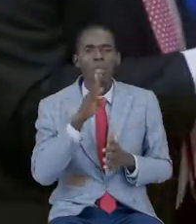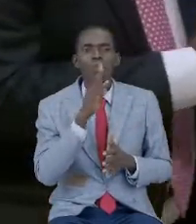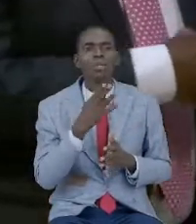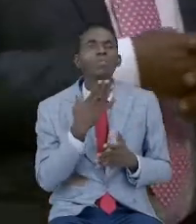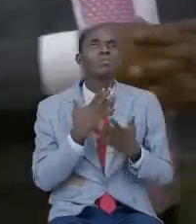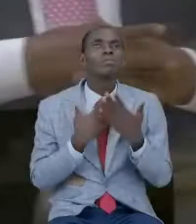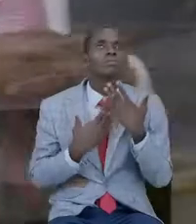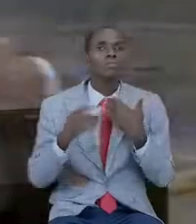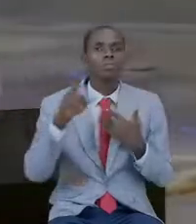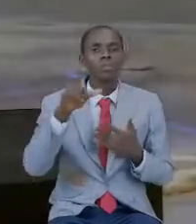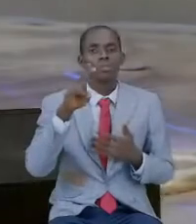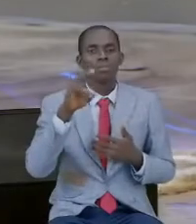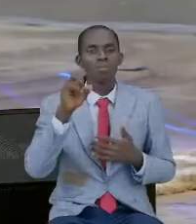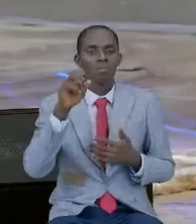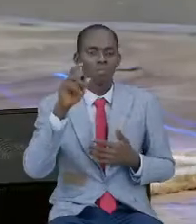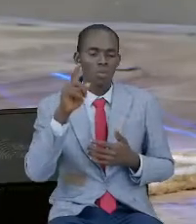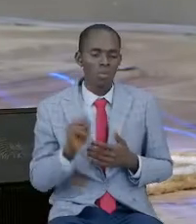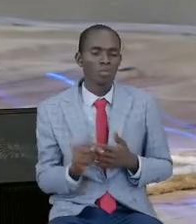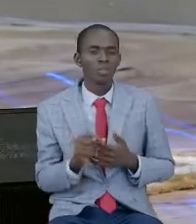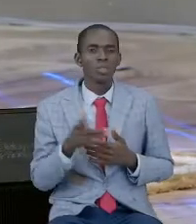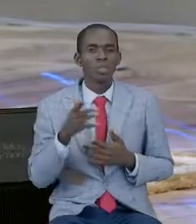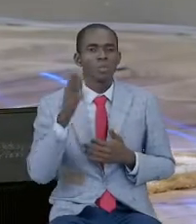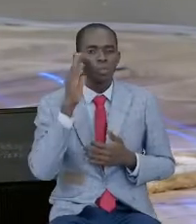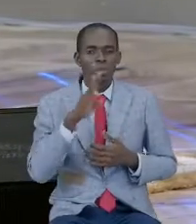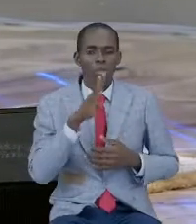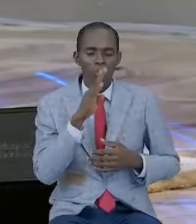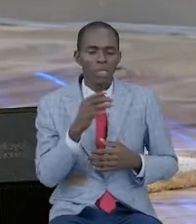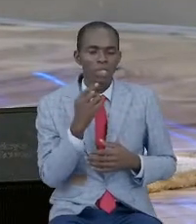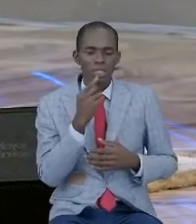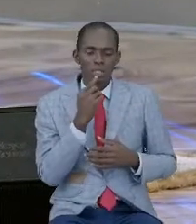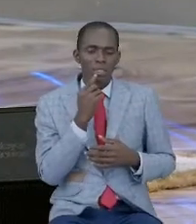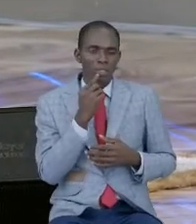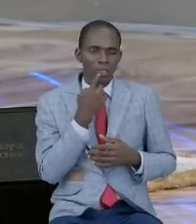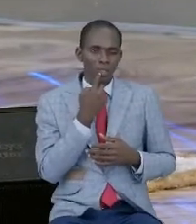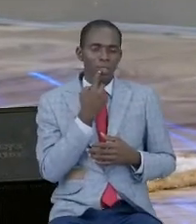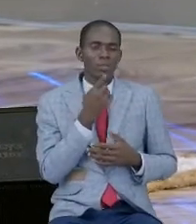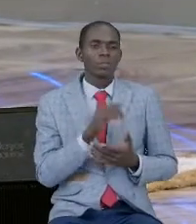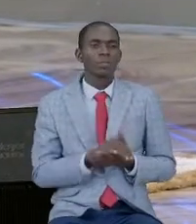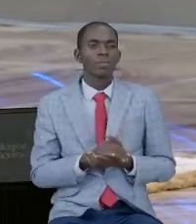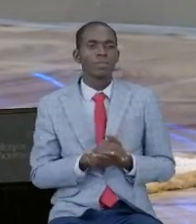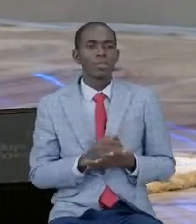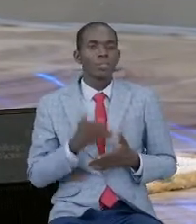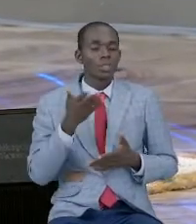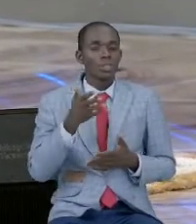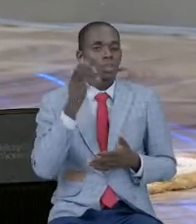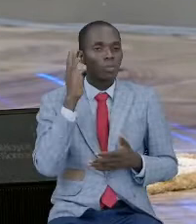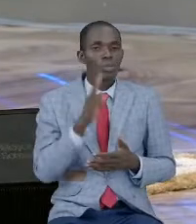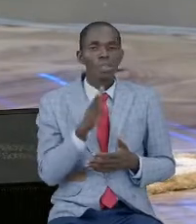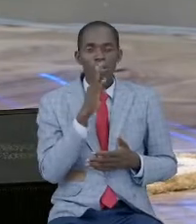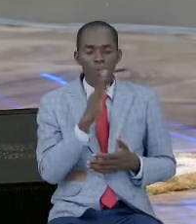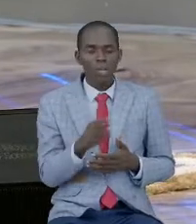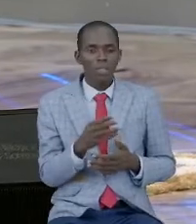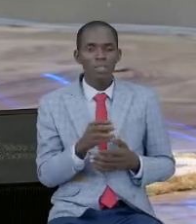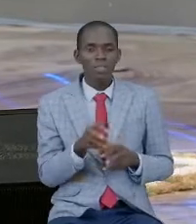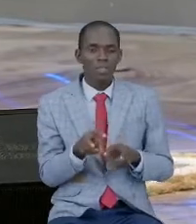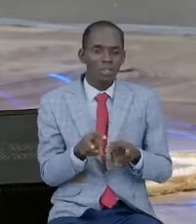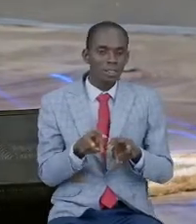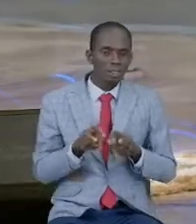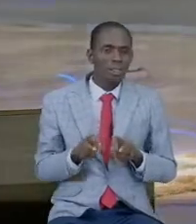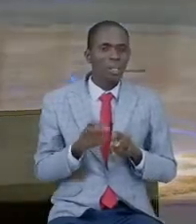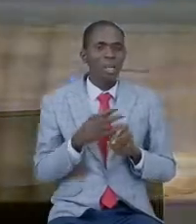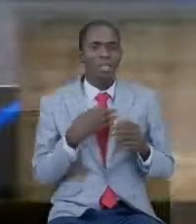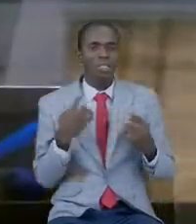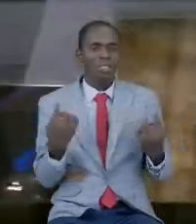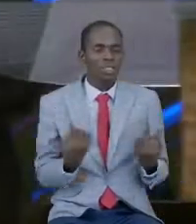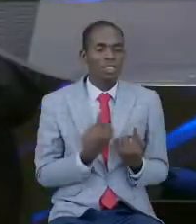does that mean? He'll be envious. What does that mean? He will be selfish and sinful.